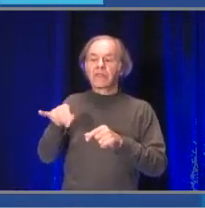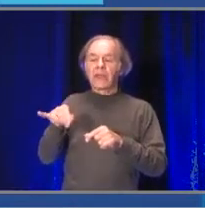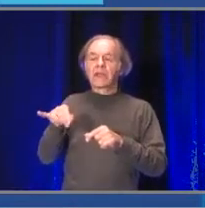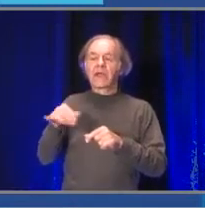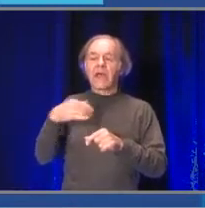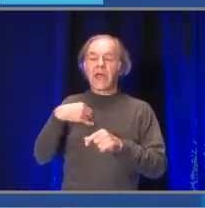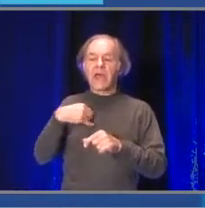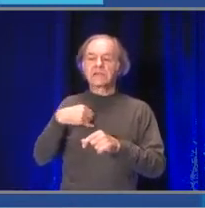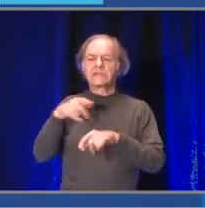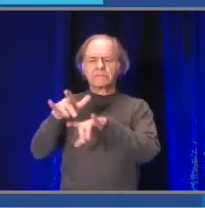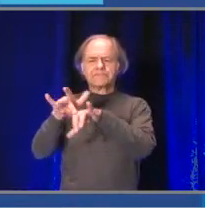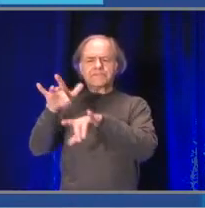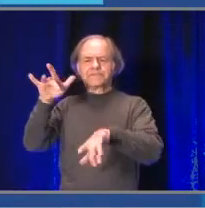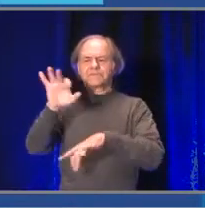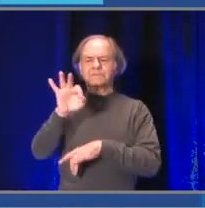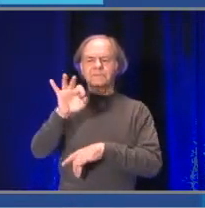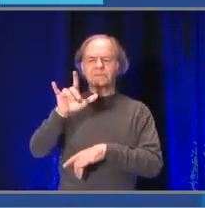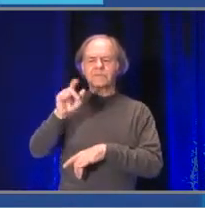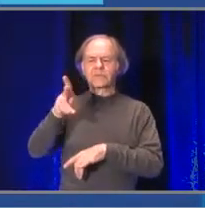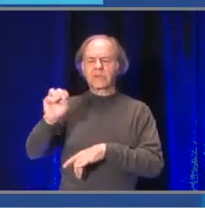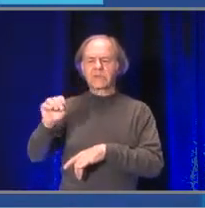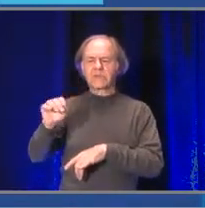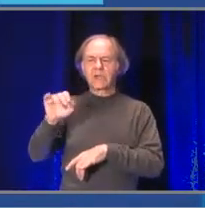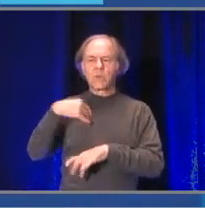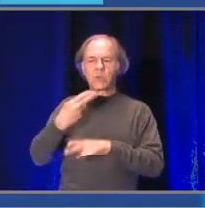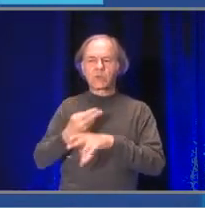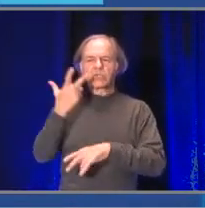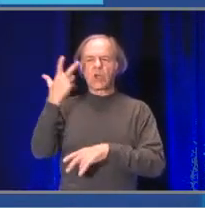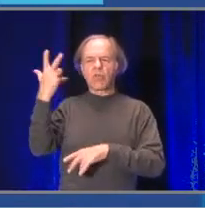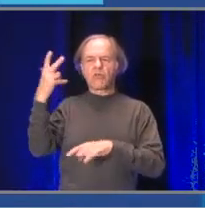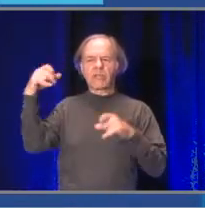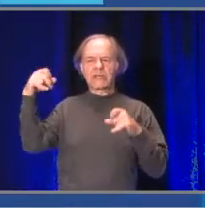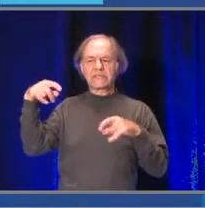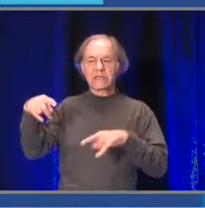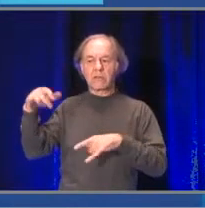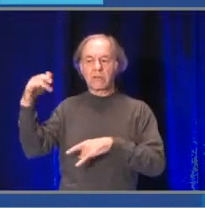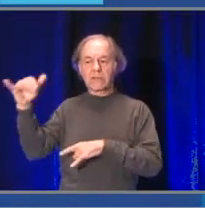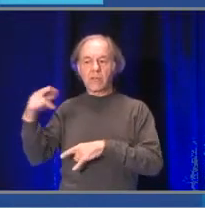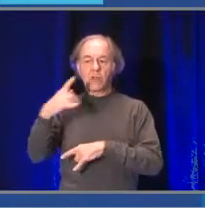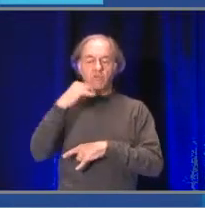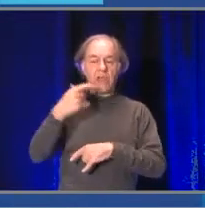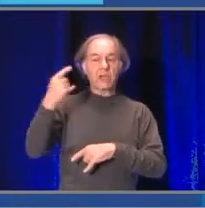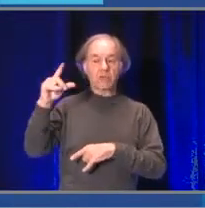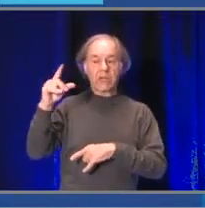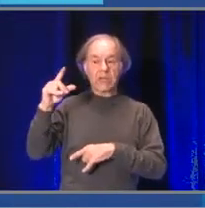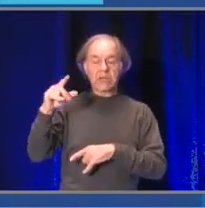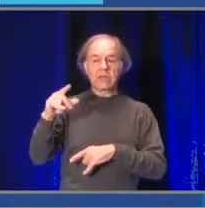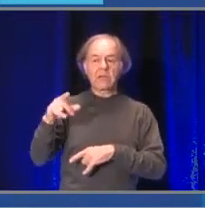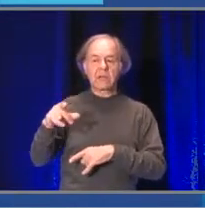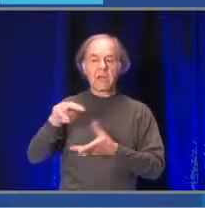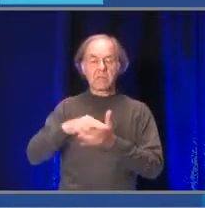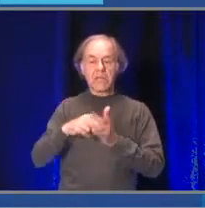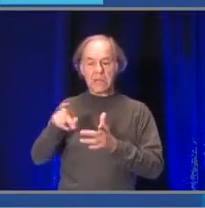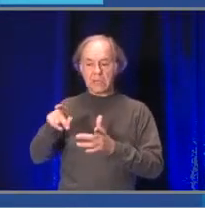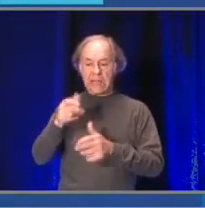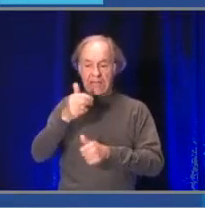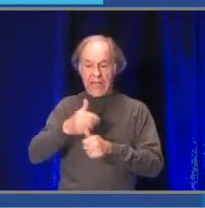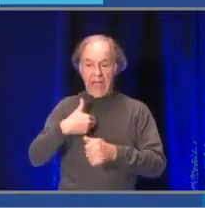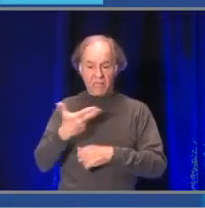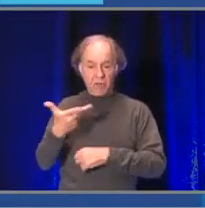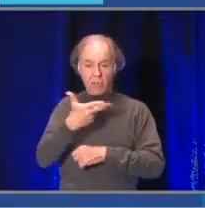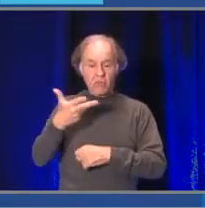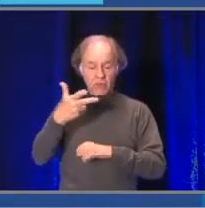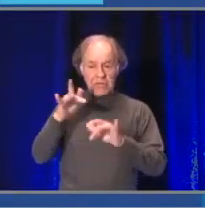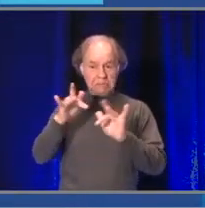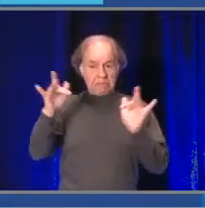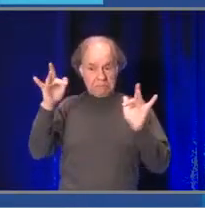contains fluorescence. If you have 3 signals of fluorescence here, they are yellow, red, and green, then you know you have identified a prostosome.